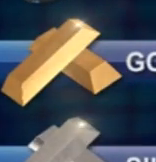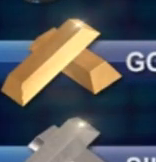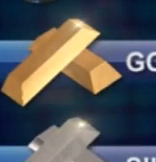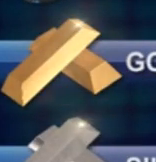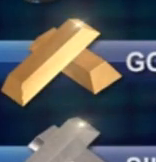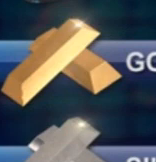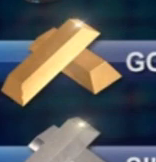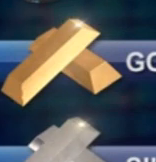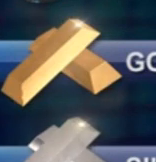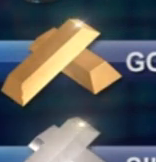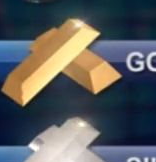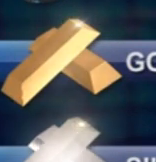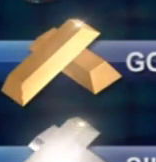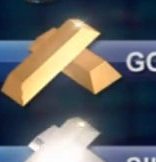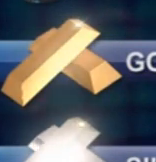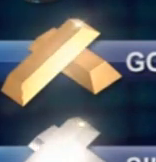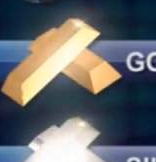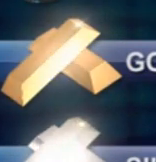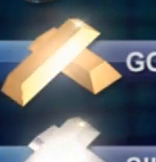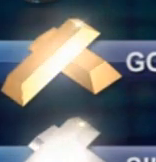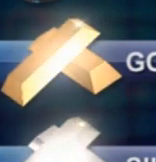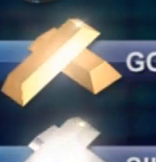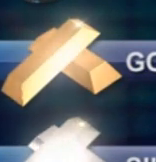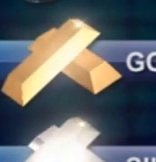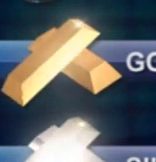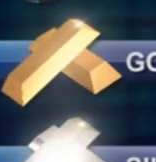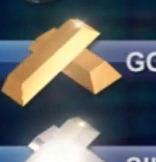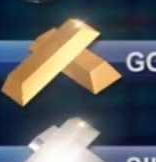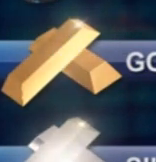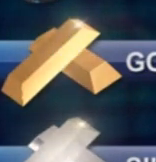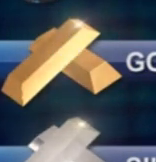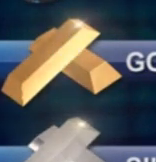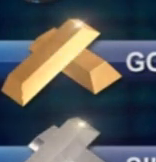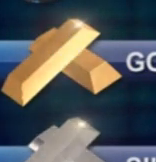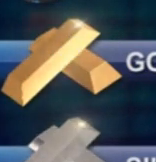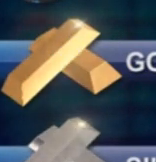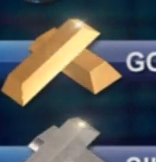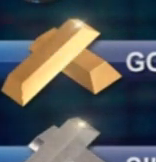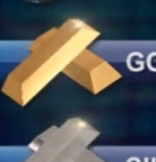again, ending at $37.13 per barrel. Gold was up at